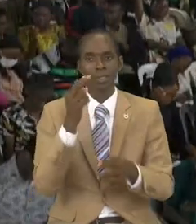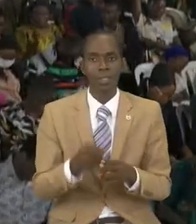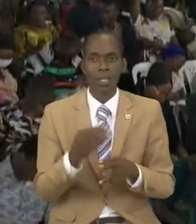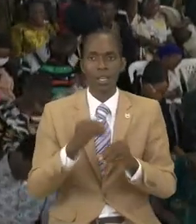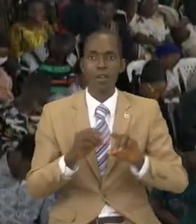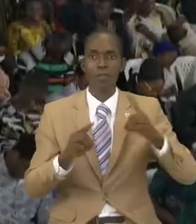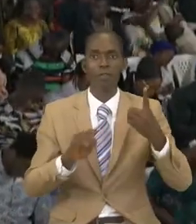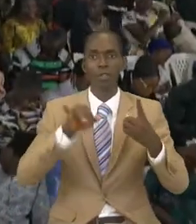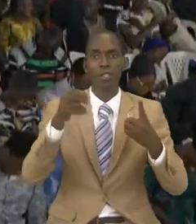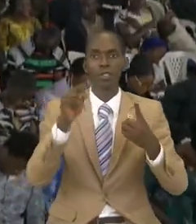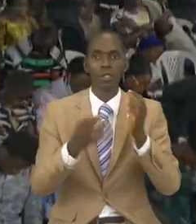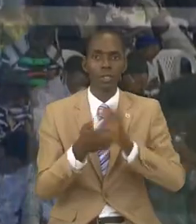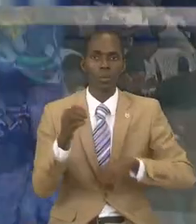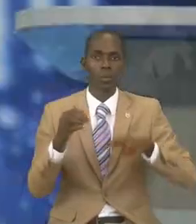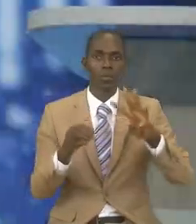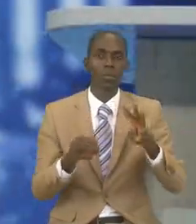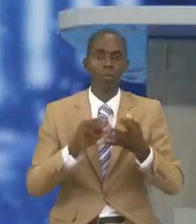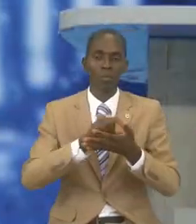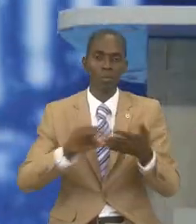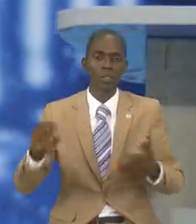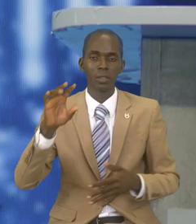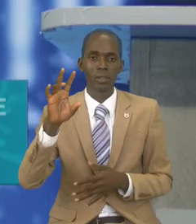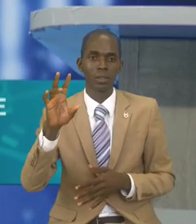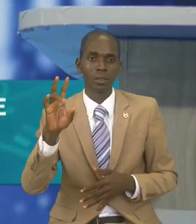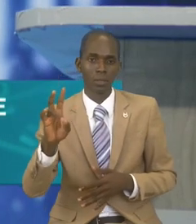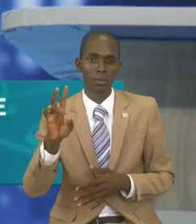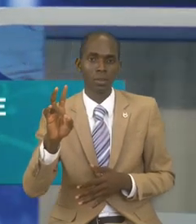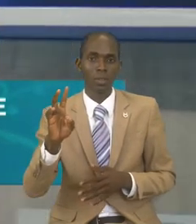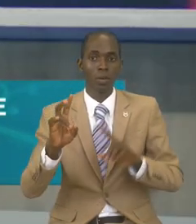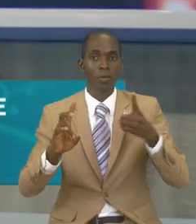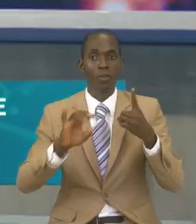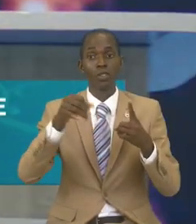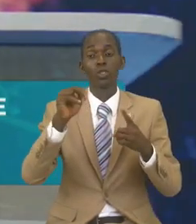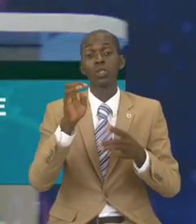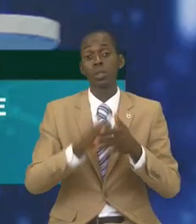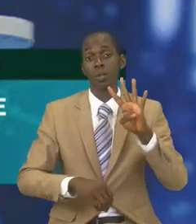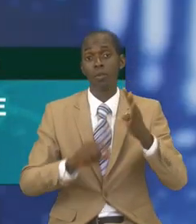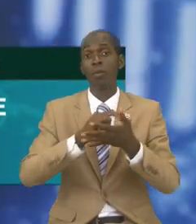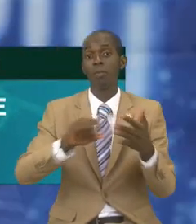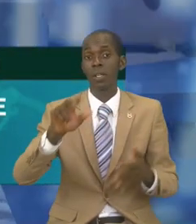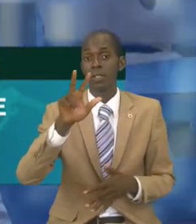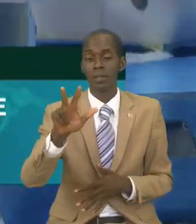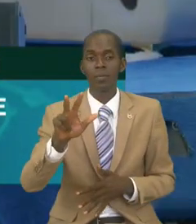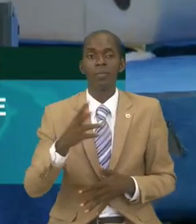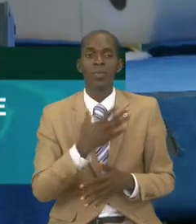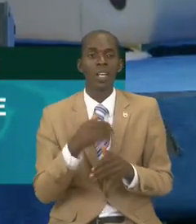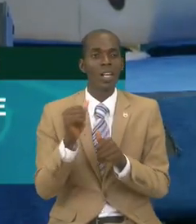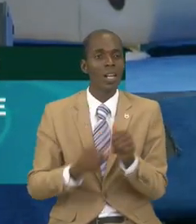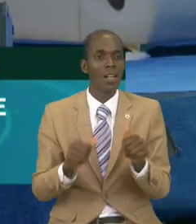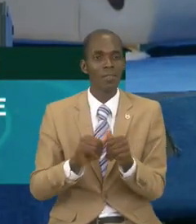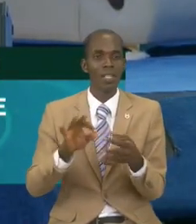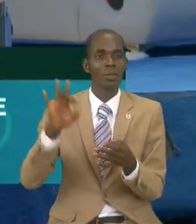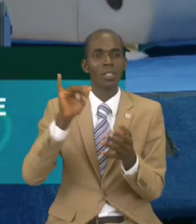1 John chapter 4. I'm reading from verse 3. In 1 John chapter 4, verse 3, and every spirit that confesseth not